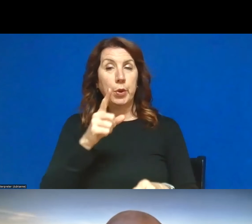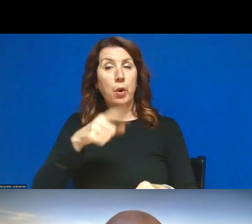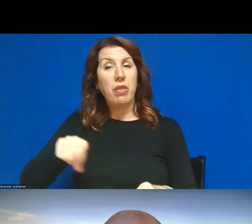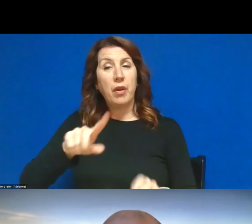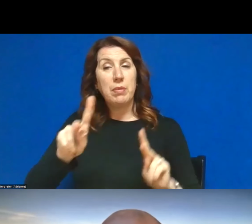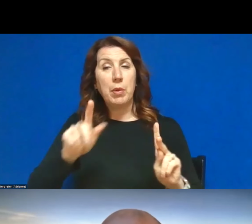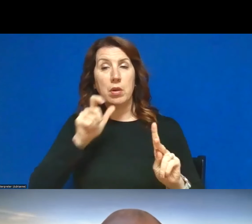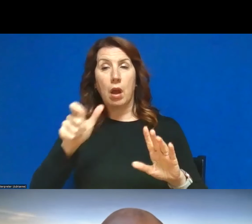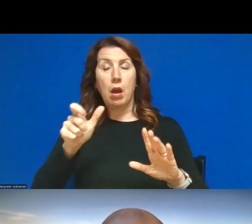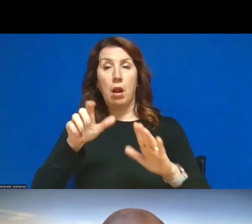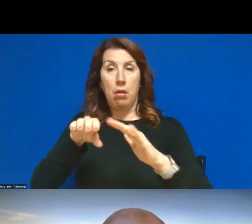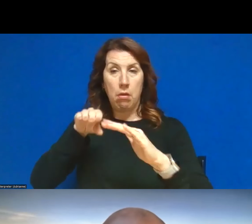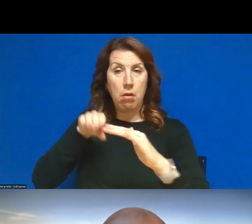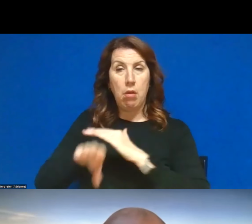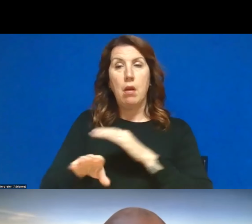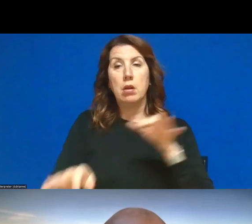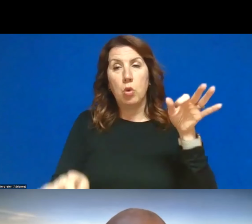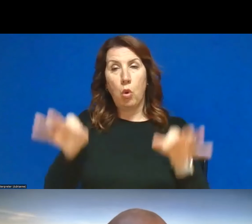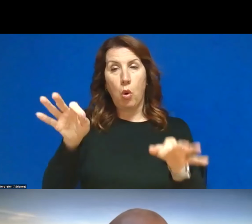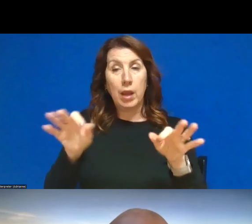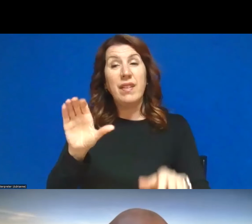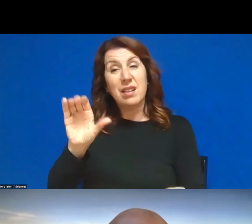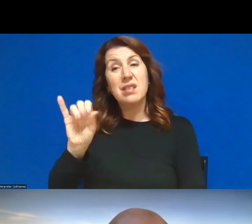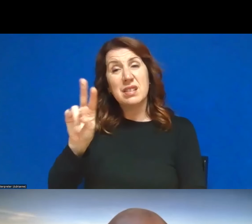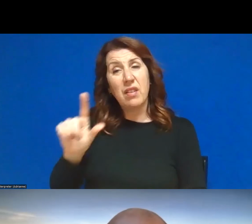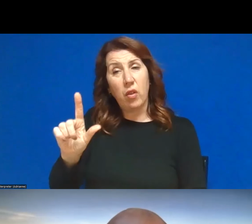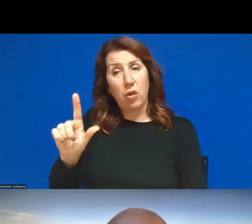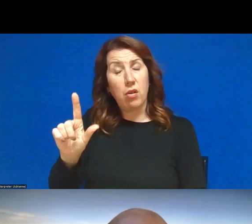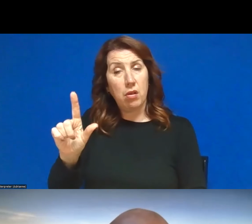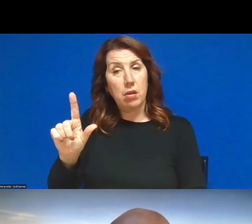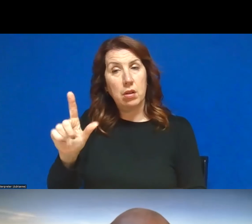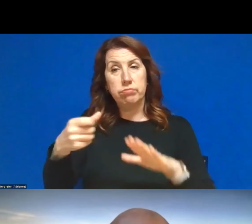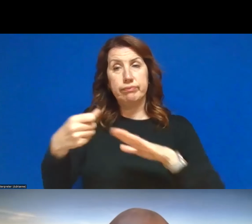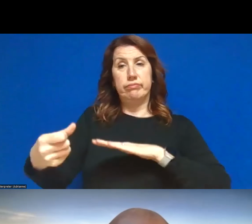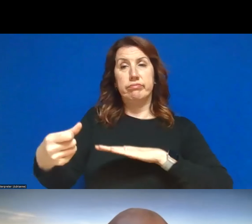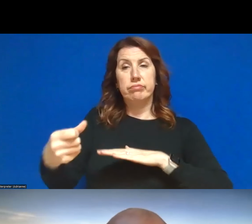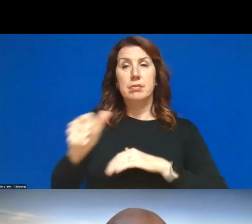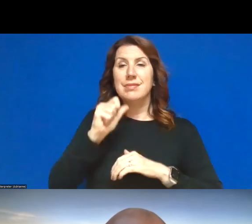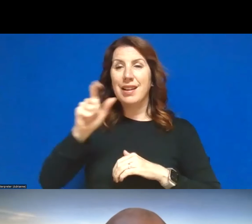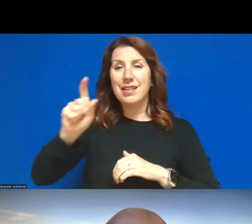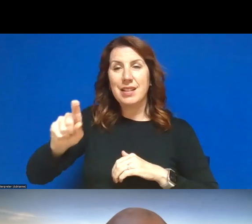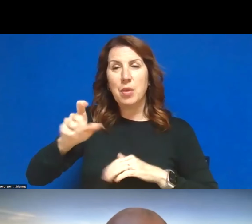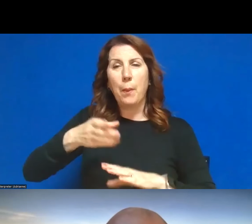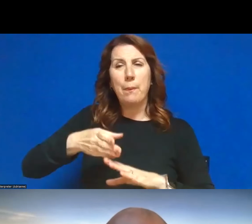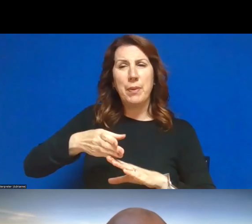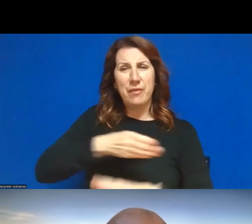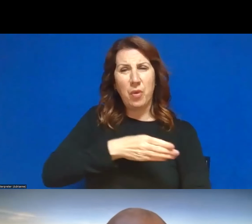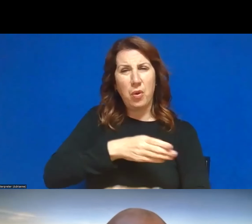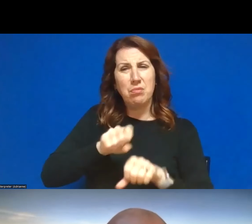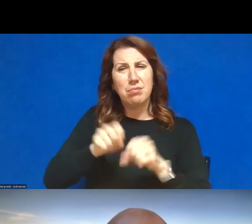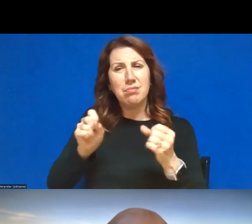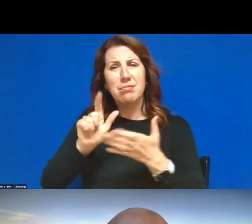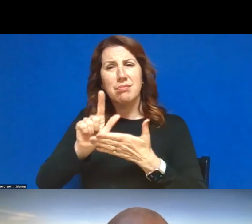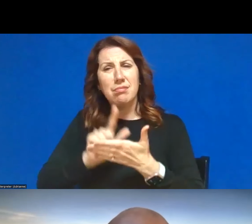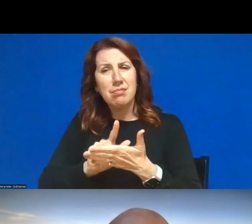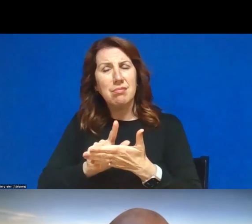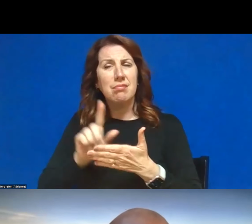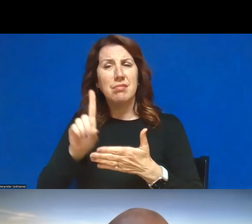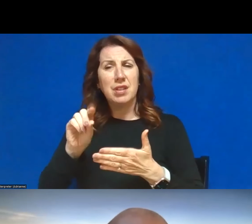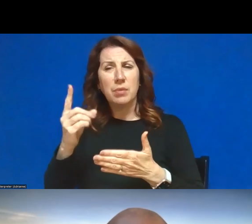a court system, even a civil court system, unnecessarily before they've done anything wrong, before they've committed any